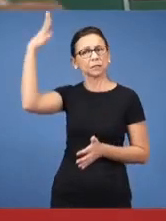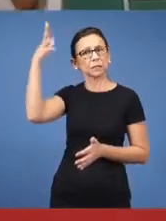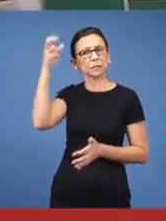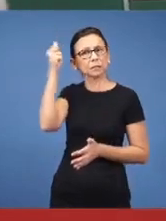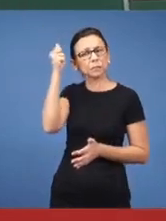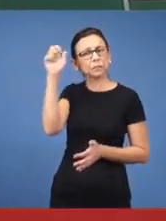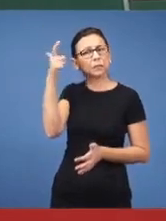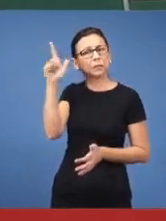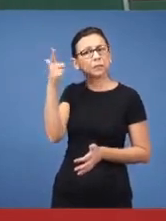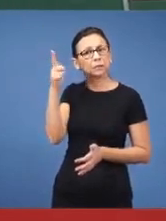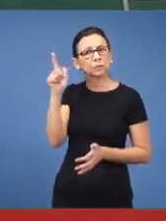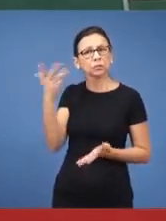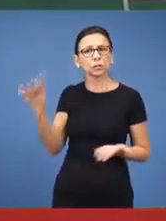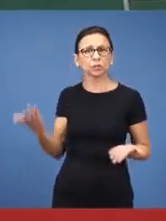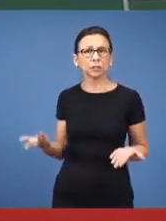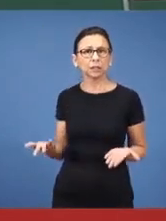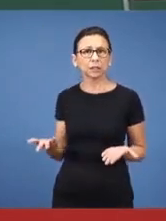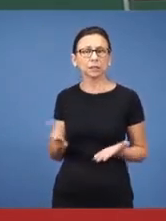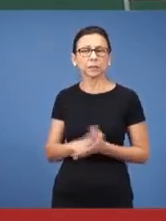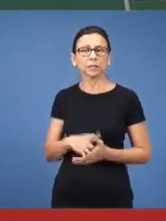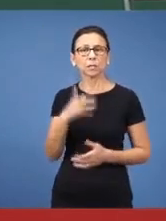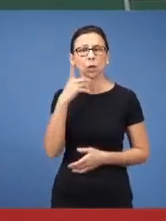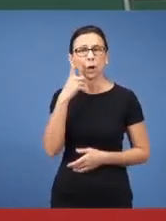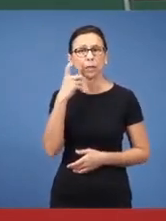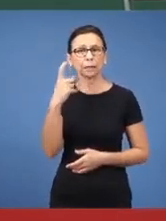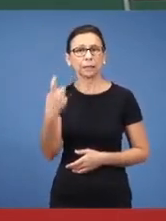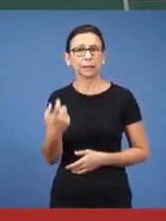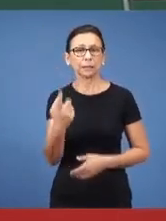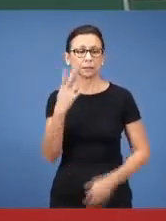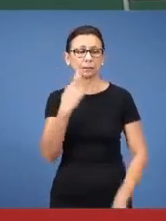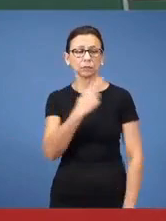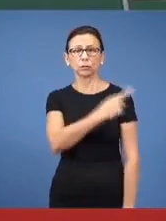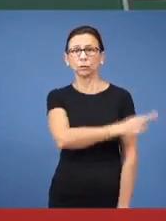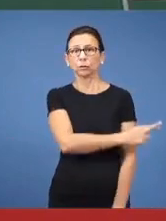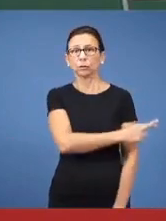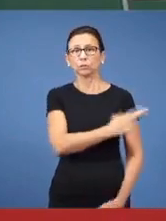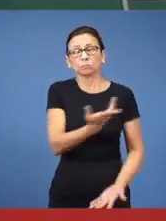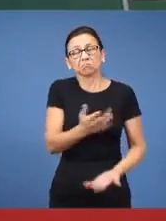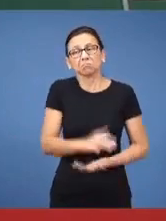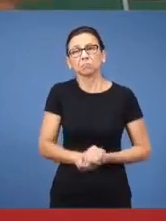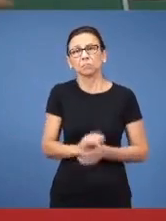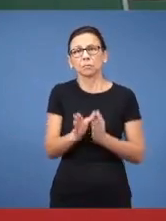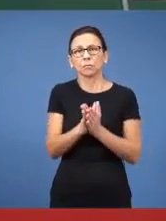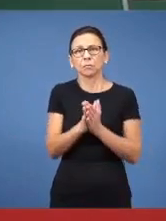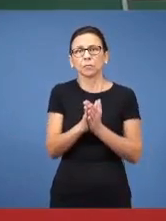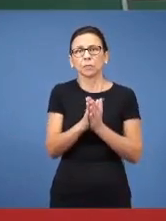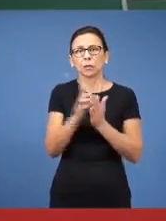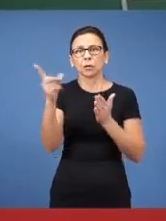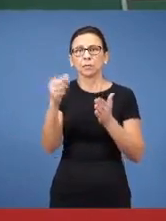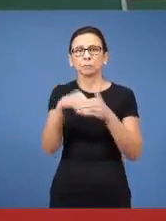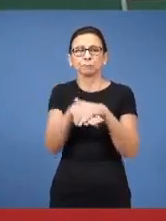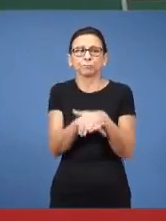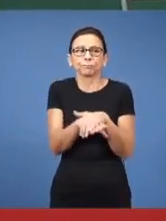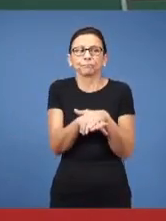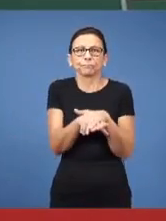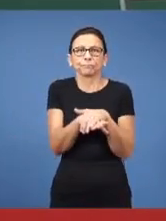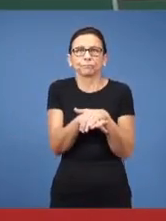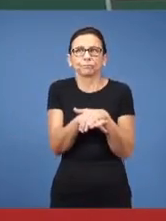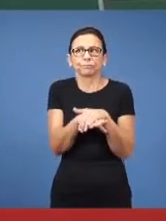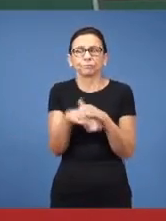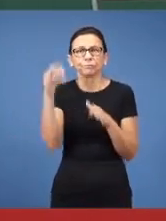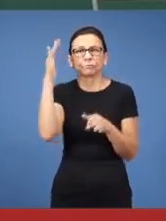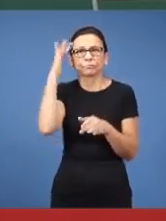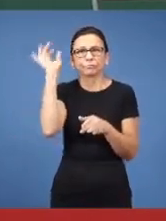was closed, the treasure was hidden. In the field of the interests of the religion. They picked the Bible